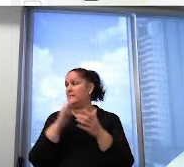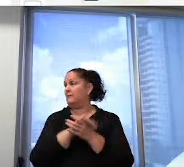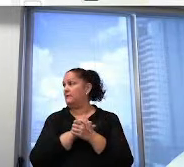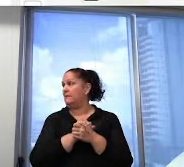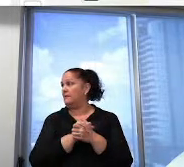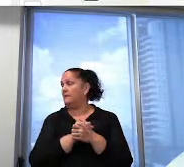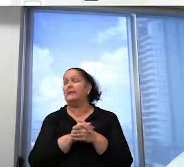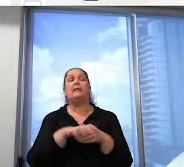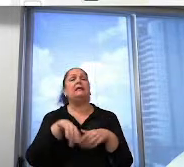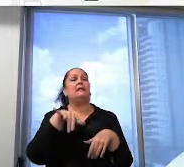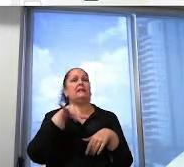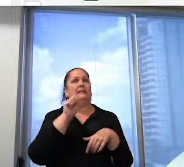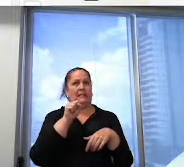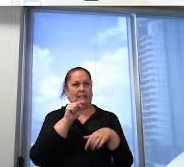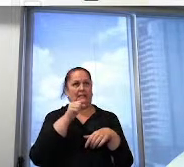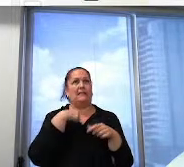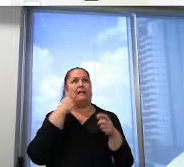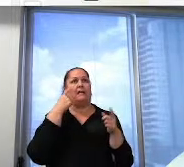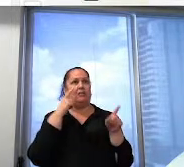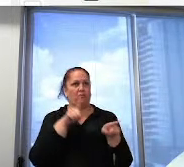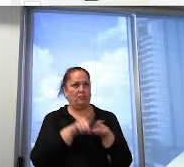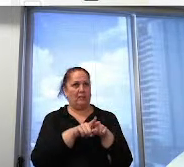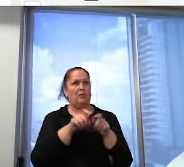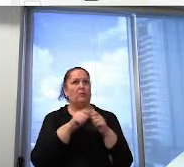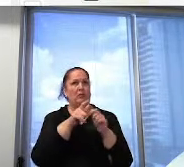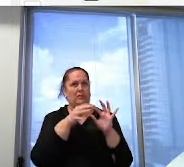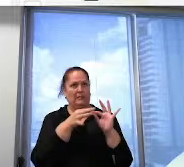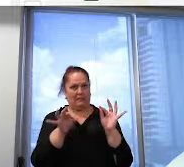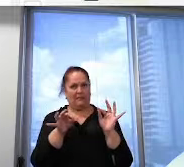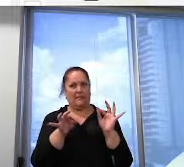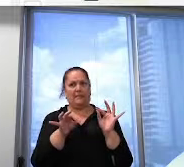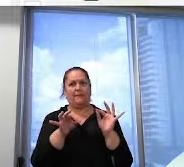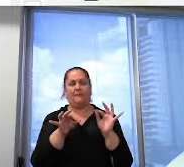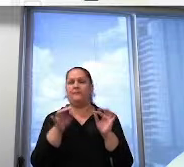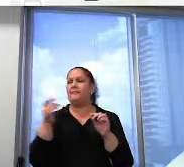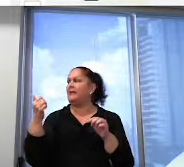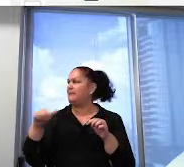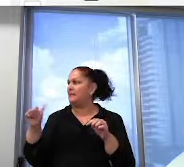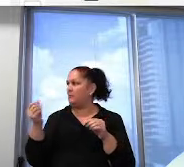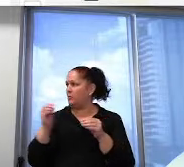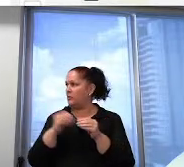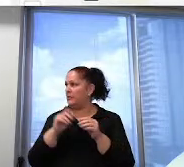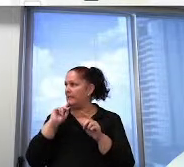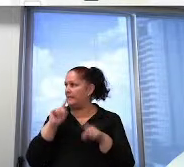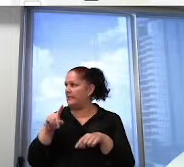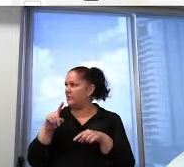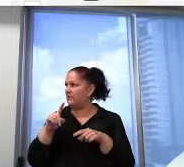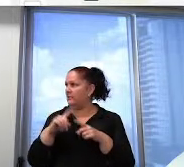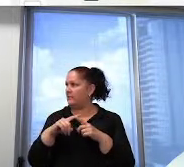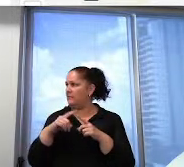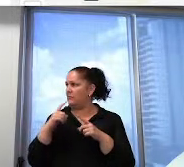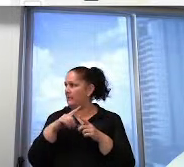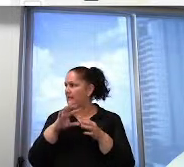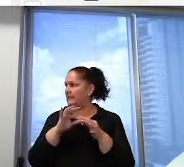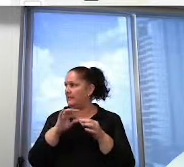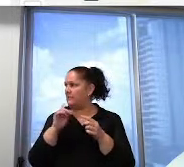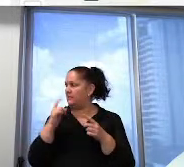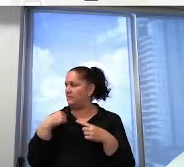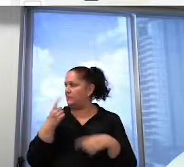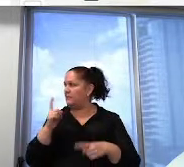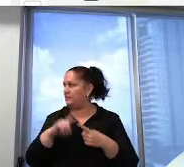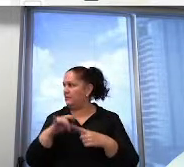US at least. Yes, I agree with your statement. Is there any more that you can answer to what you've said so